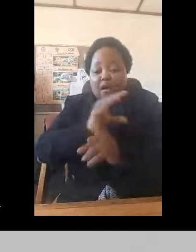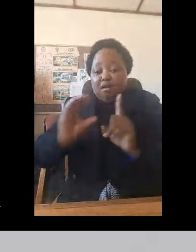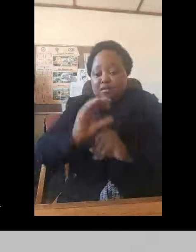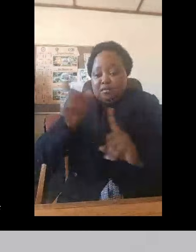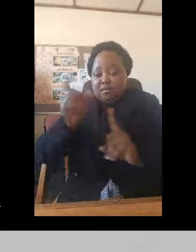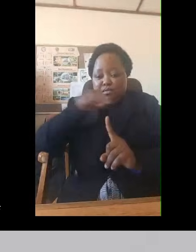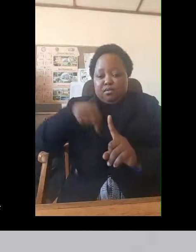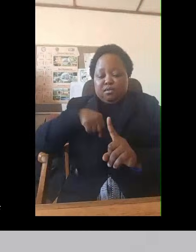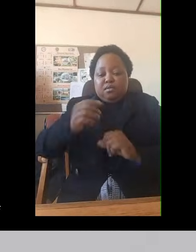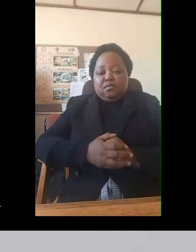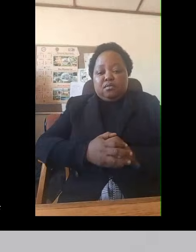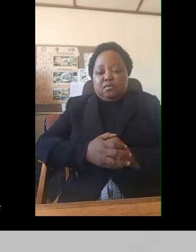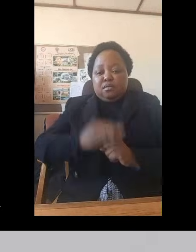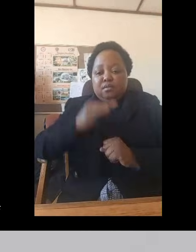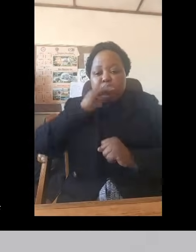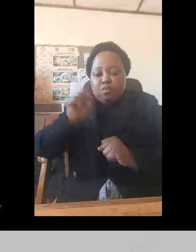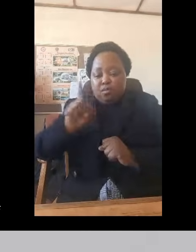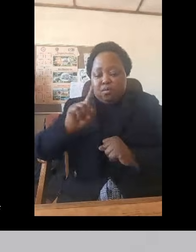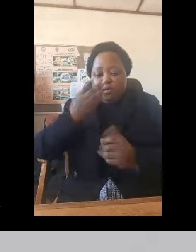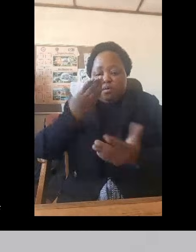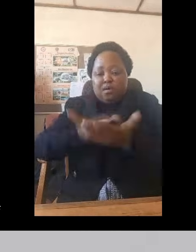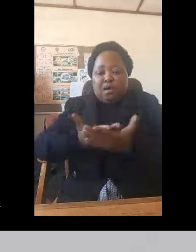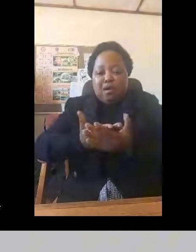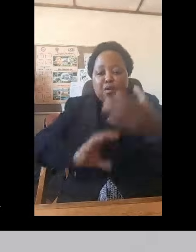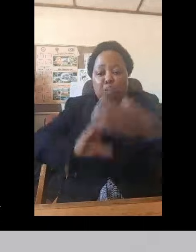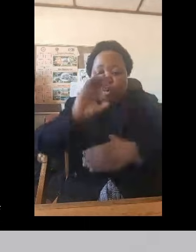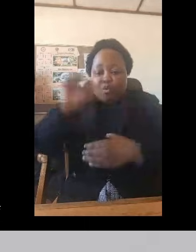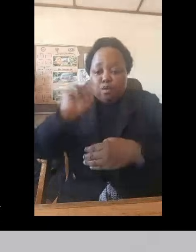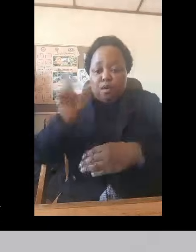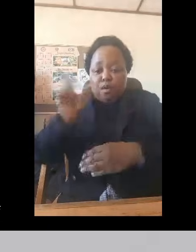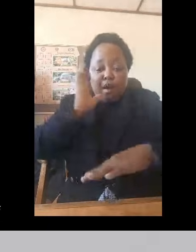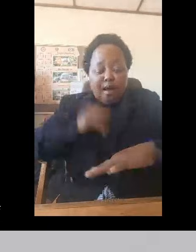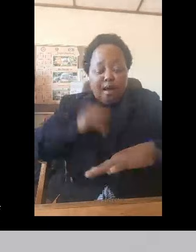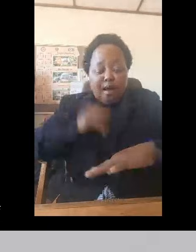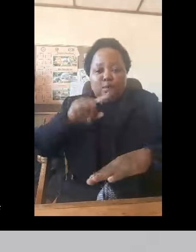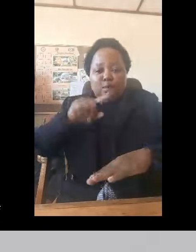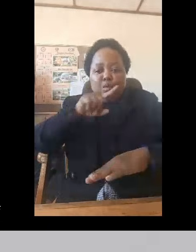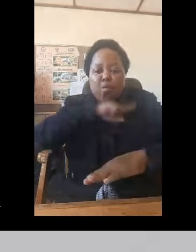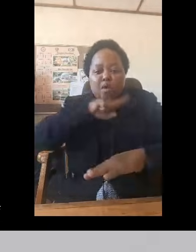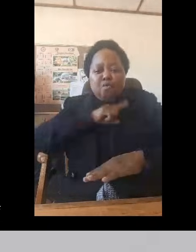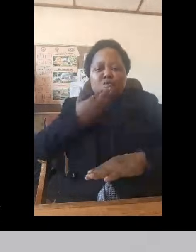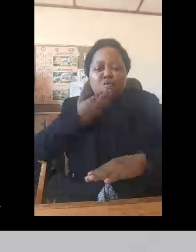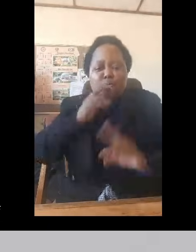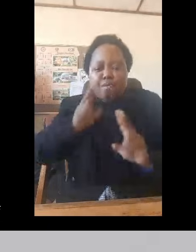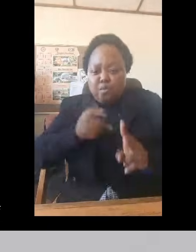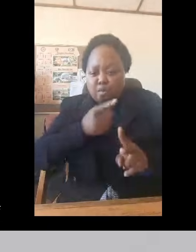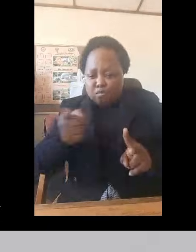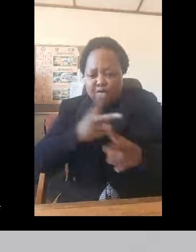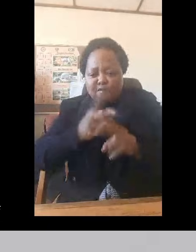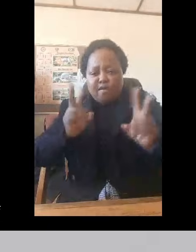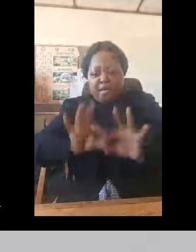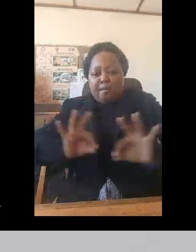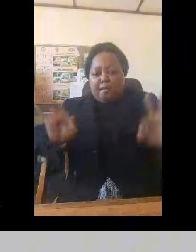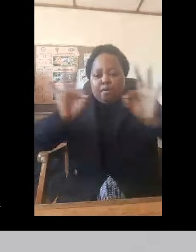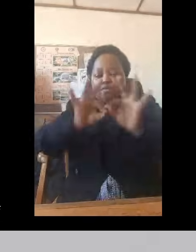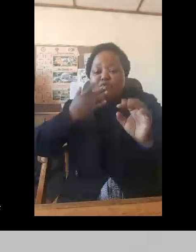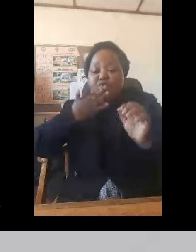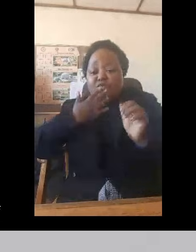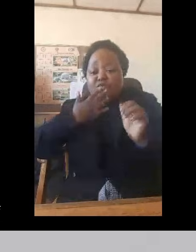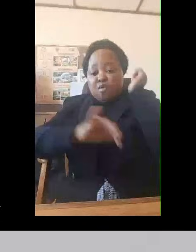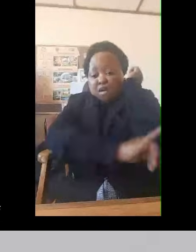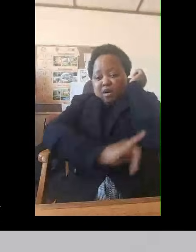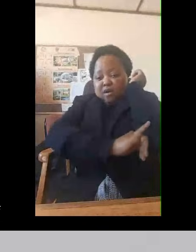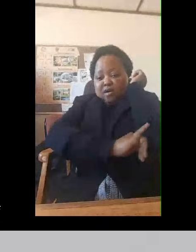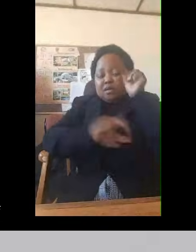leaving or causing harm to the most important people for our country, and we cannot